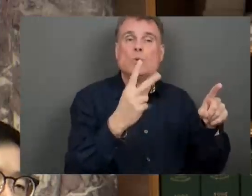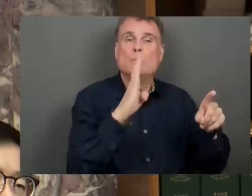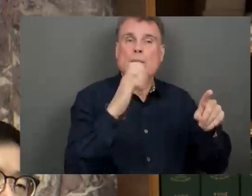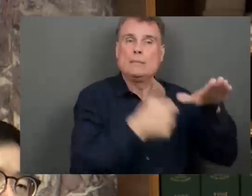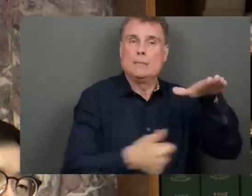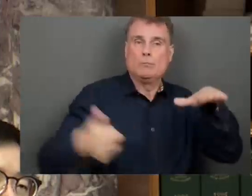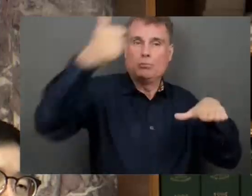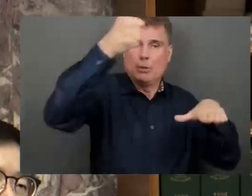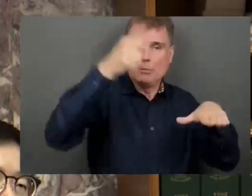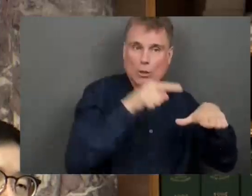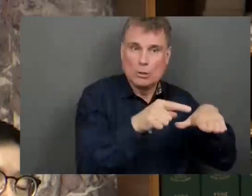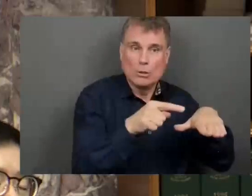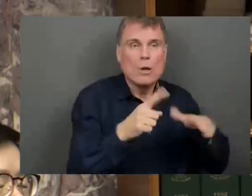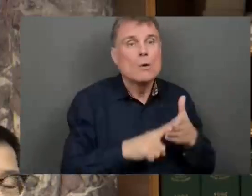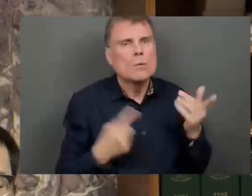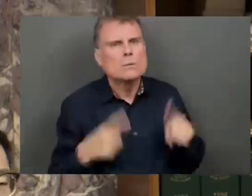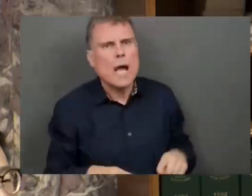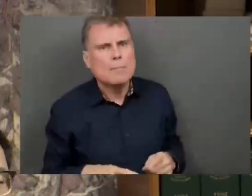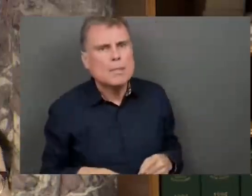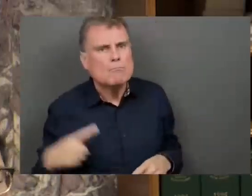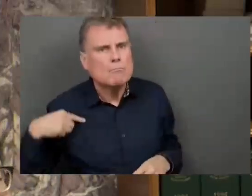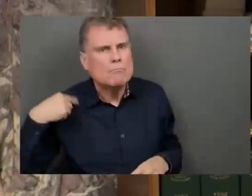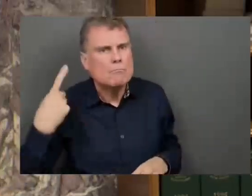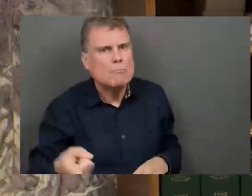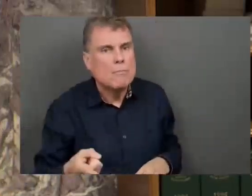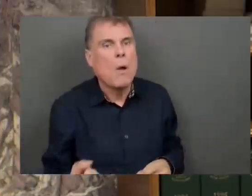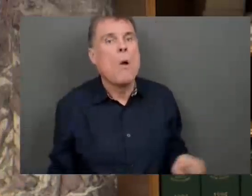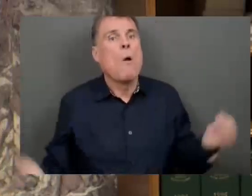province of British Columbia.